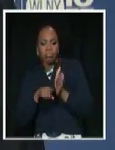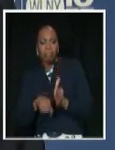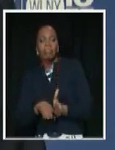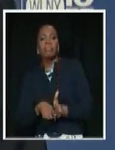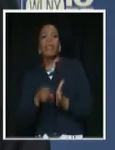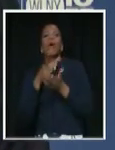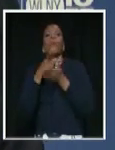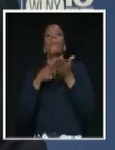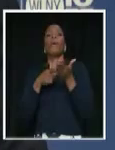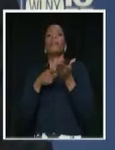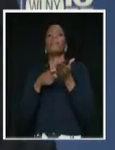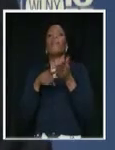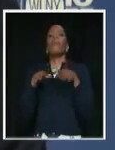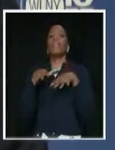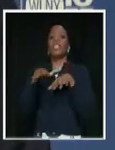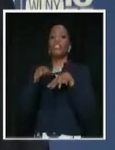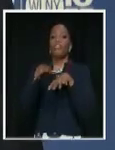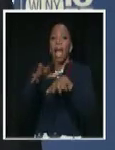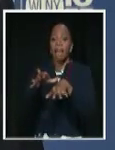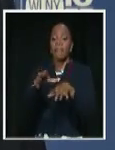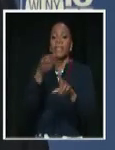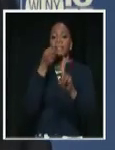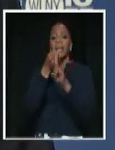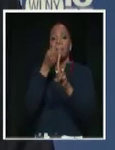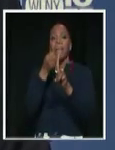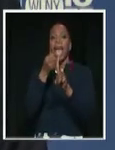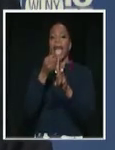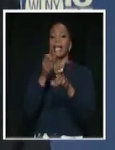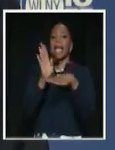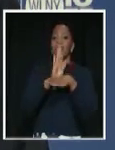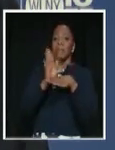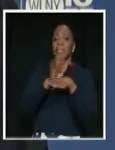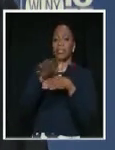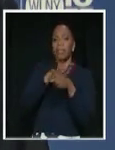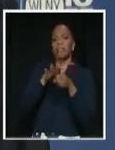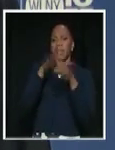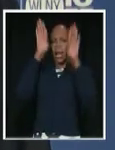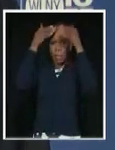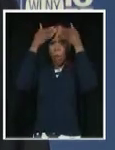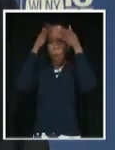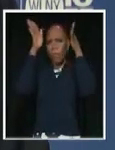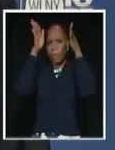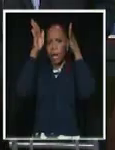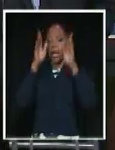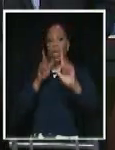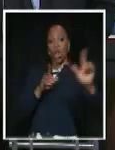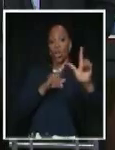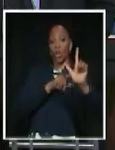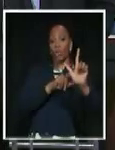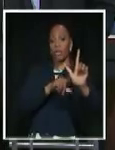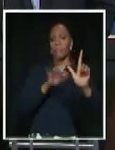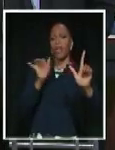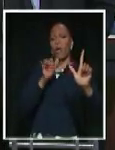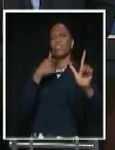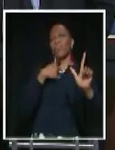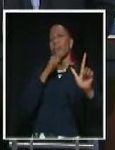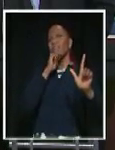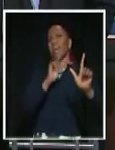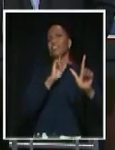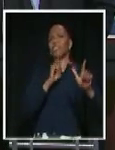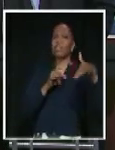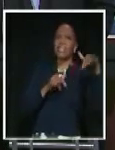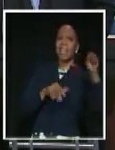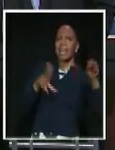on traffic, what the impact has been on surrounding businesses. I would keep an open mind. Same question, Mr. Lhota. I, too, have a split mind. You know, I